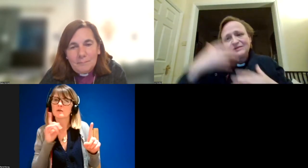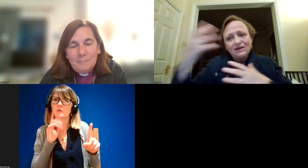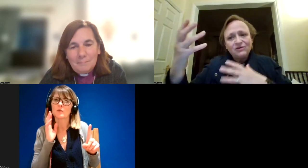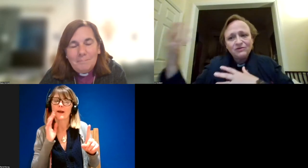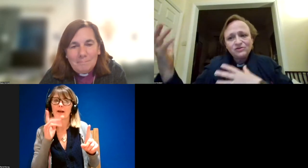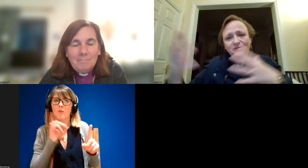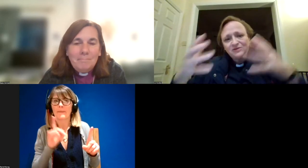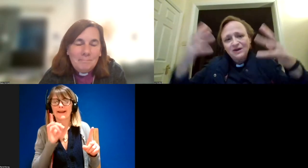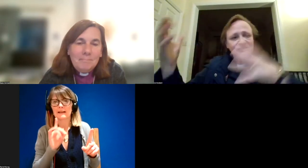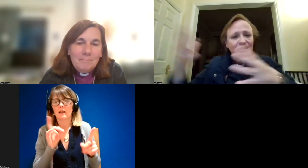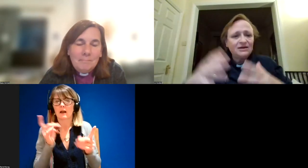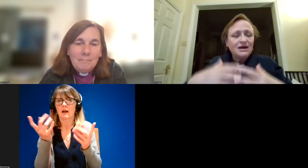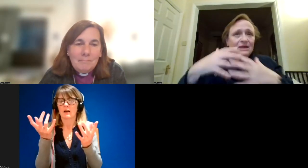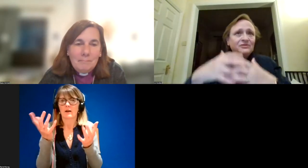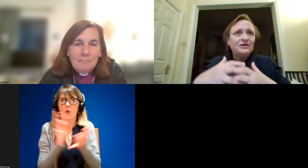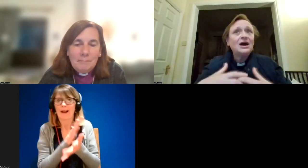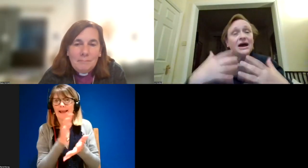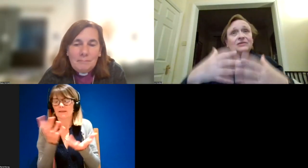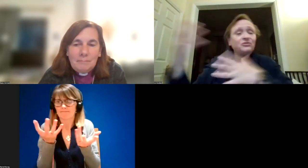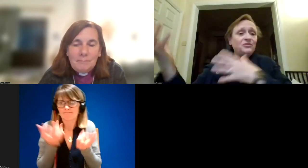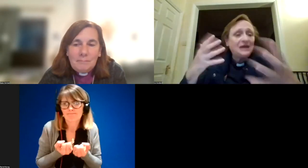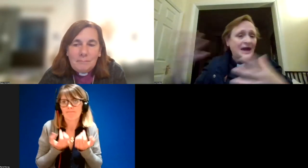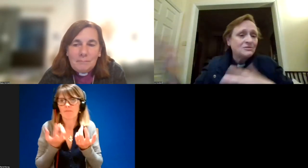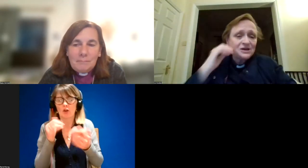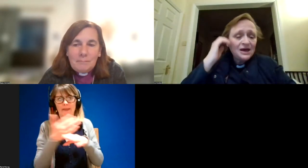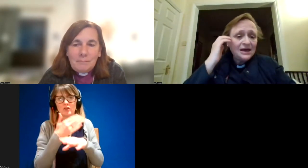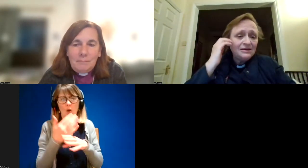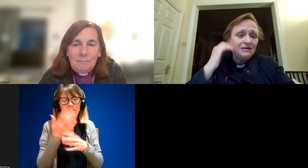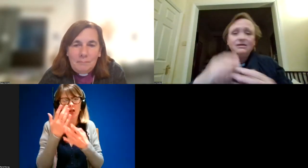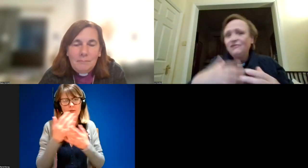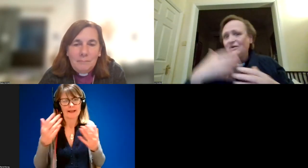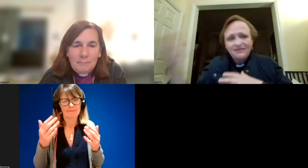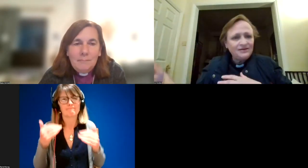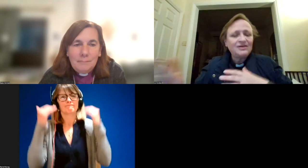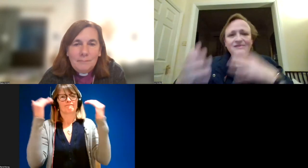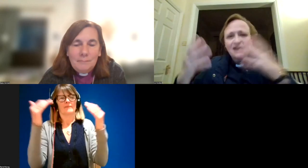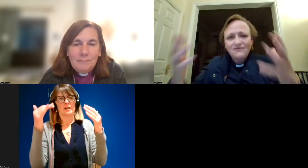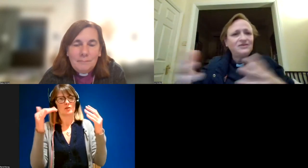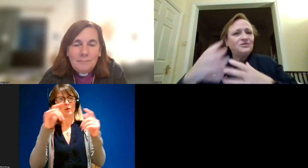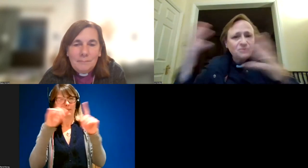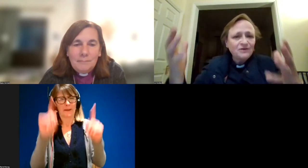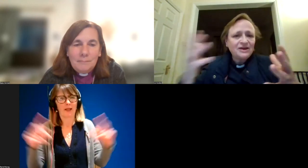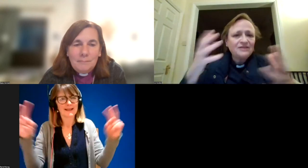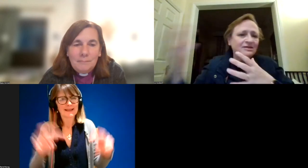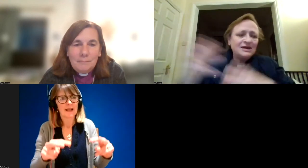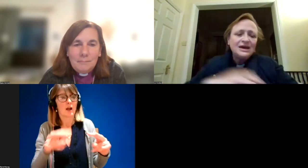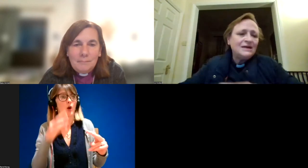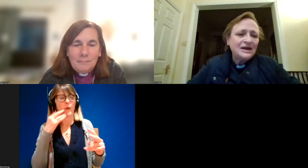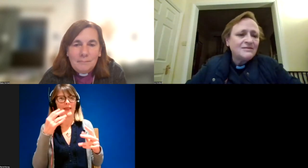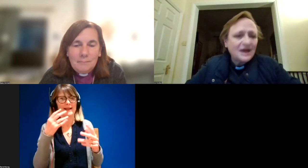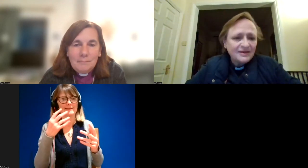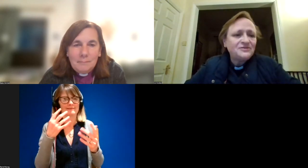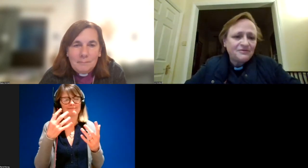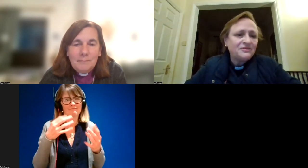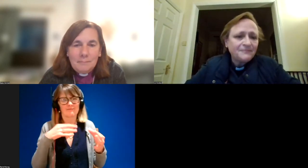willing to take on those jobs and are able to, and also speak out. You know, if they're in synod, they stand for synod, and all those things. It makes